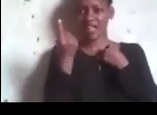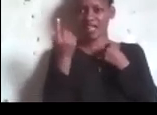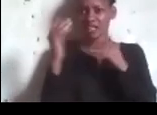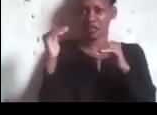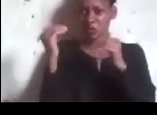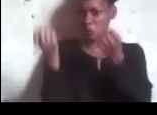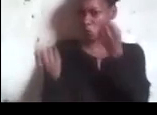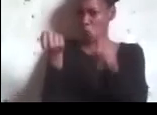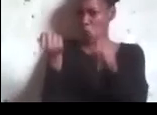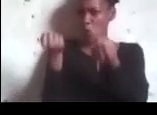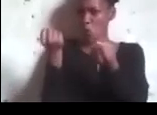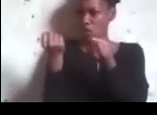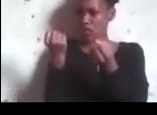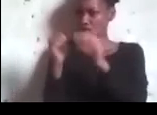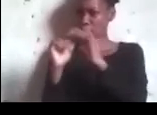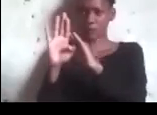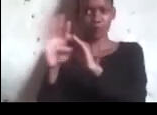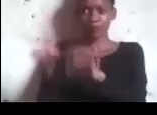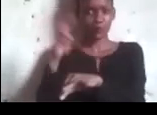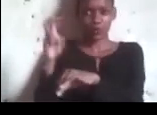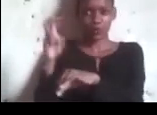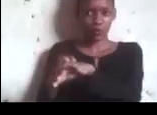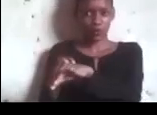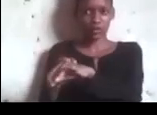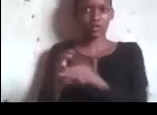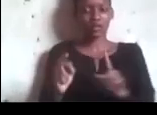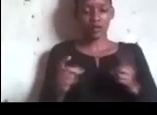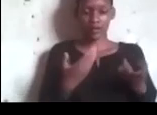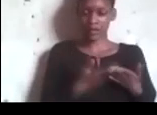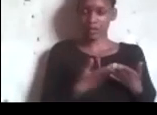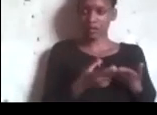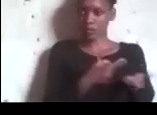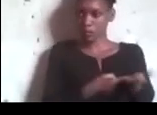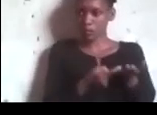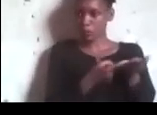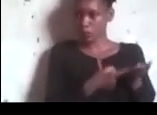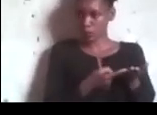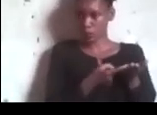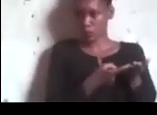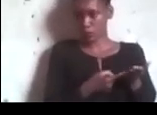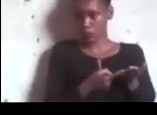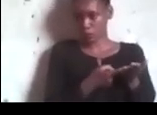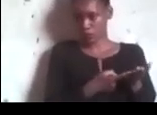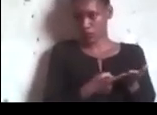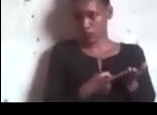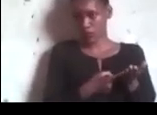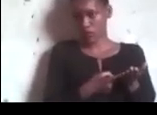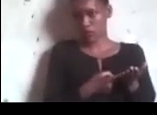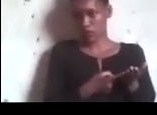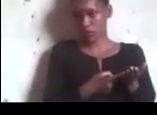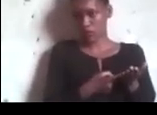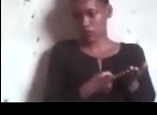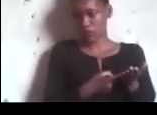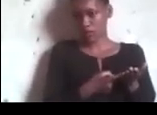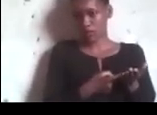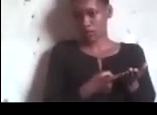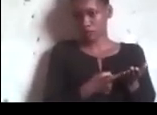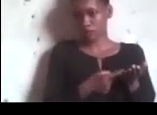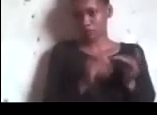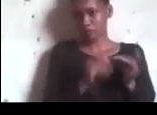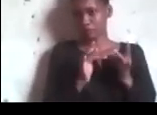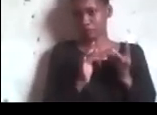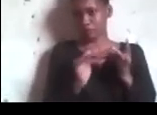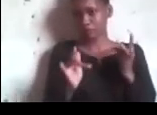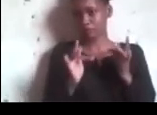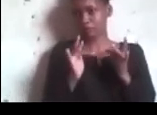they attempt a mediation to settle their dispute. So they have to attempt to mediate first